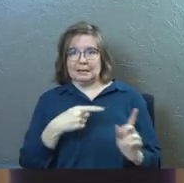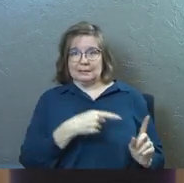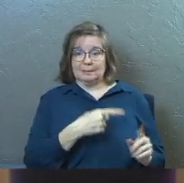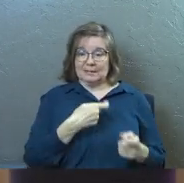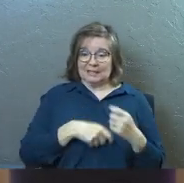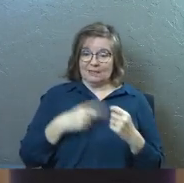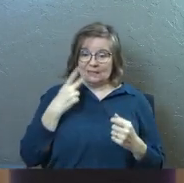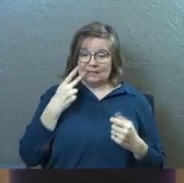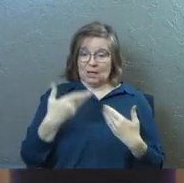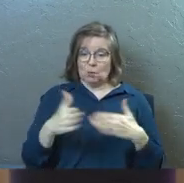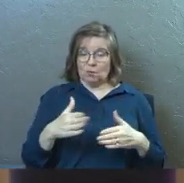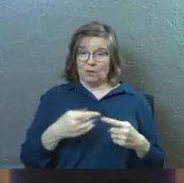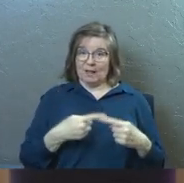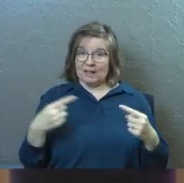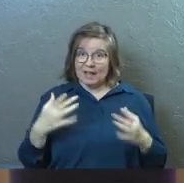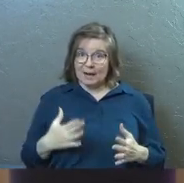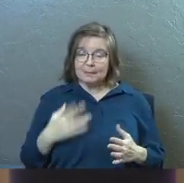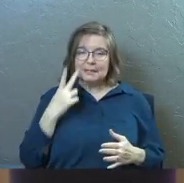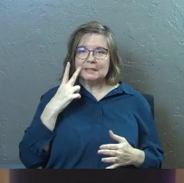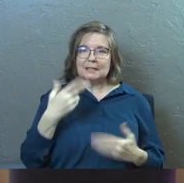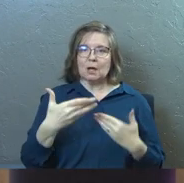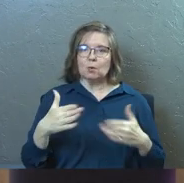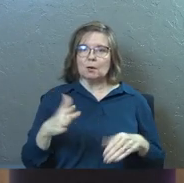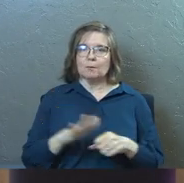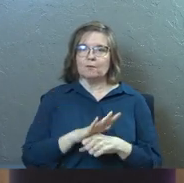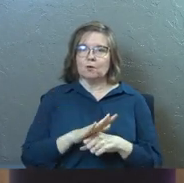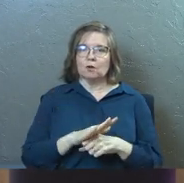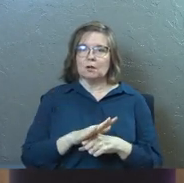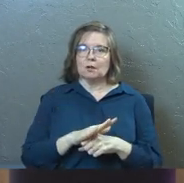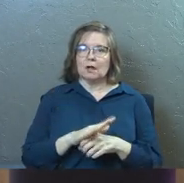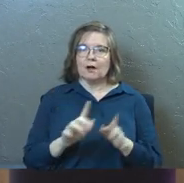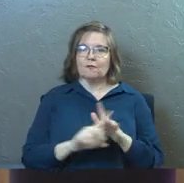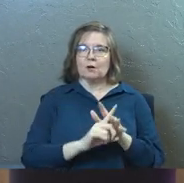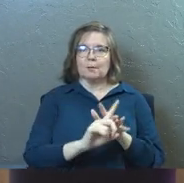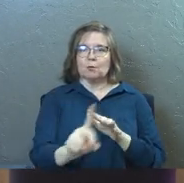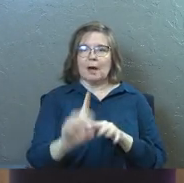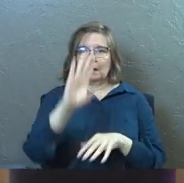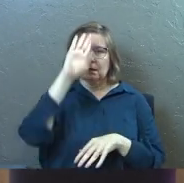of seeing a room full of enemies, he sees a room full of prodigals.